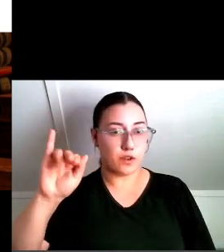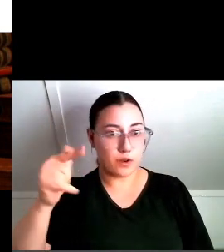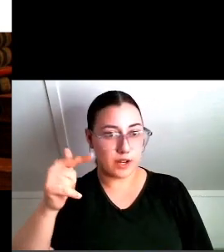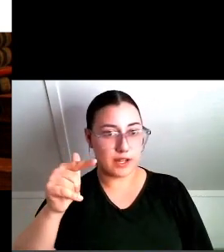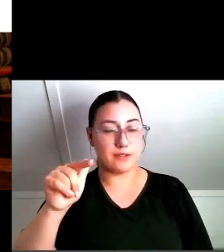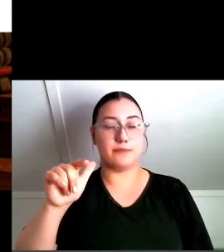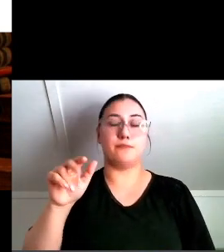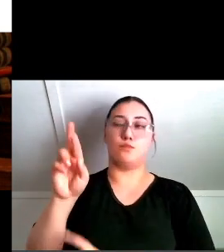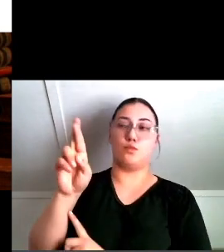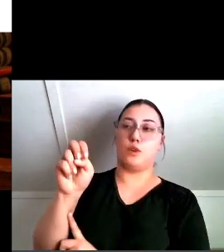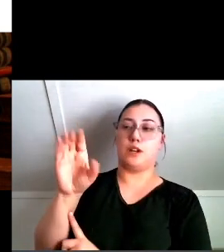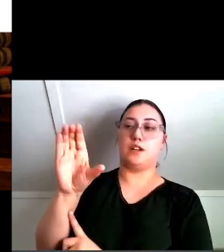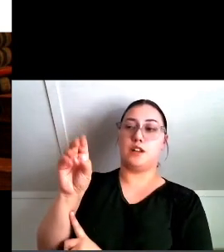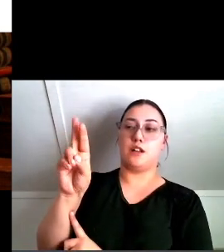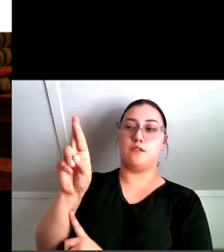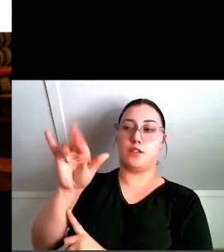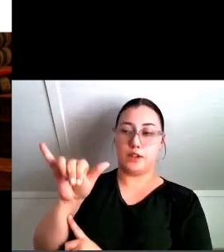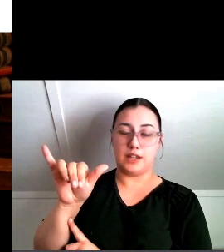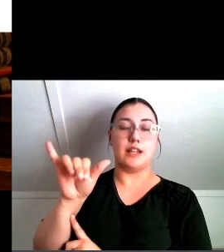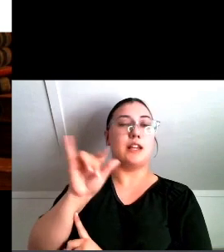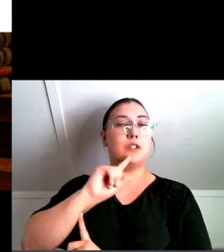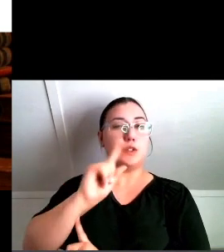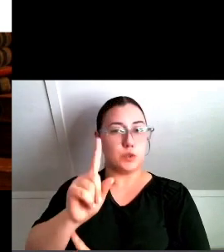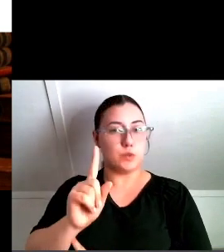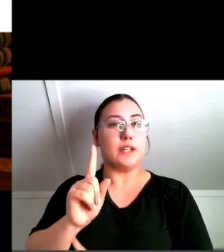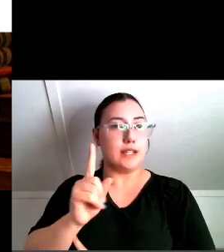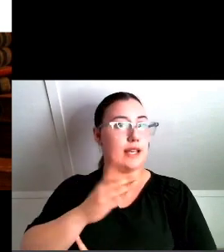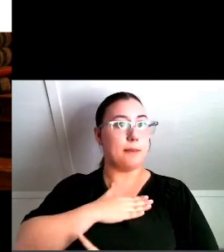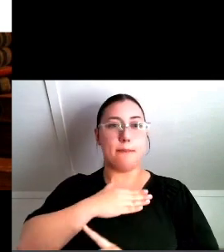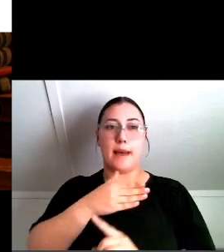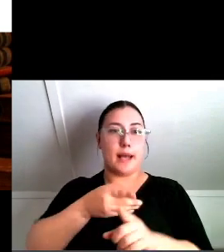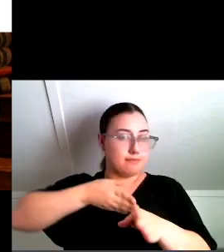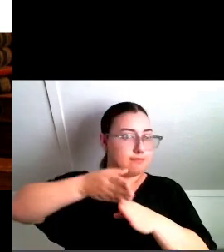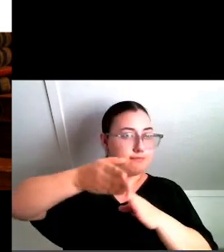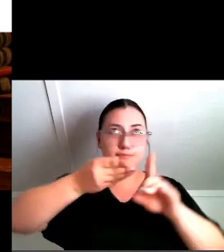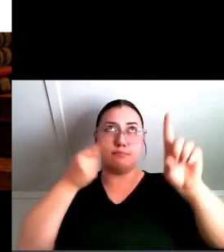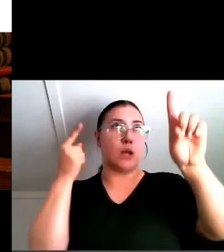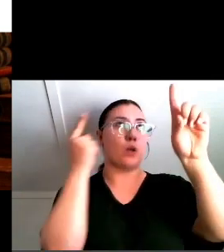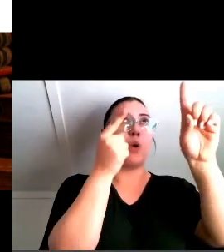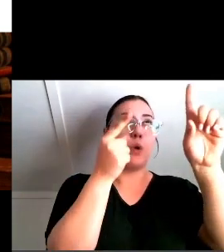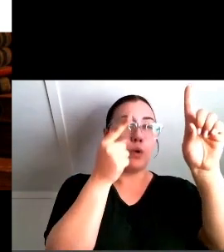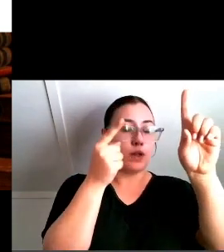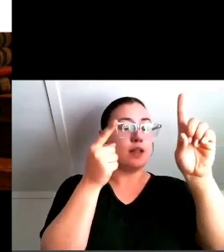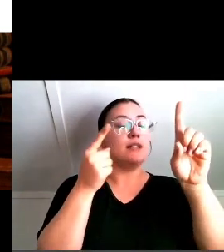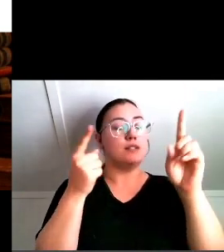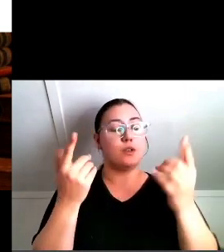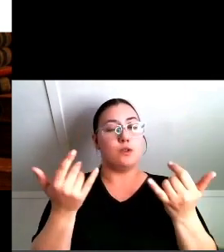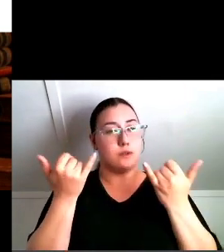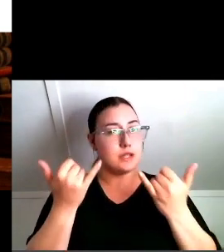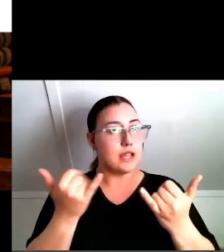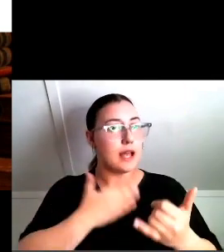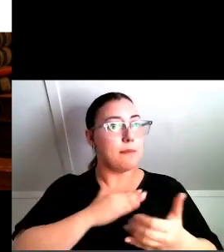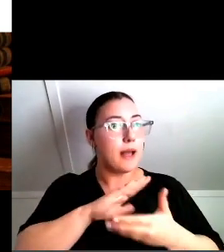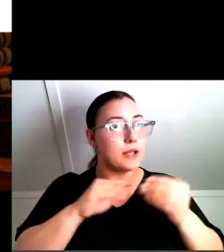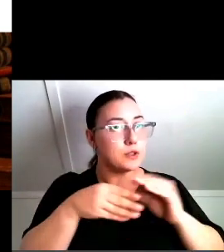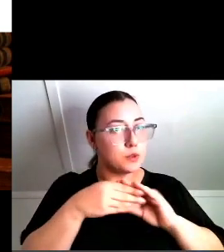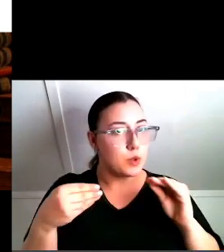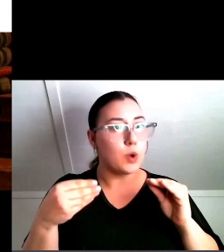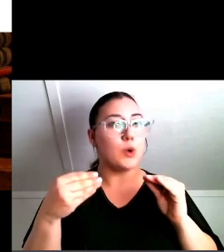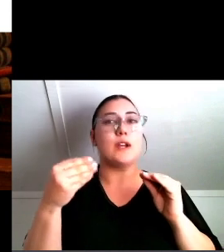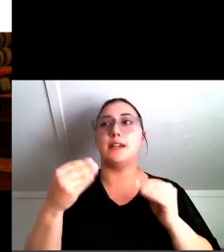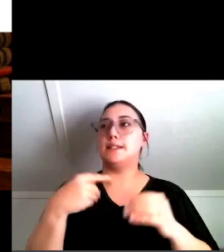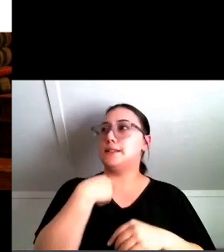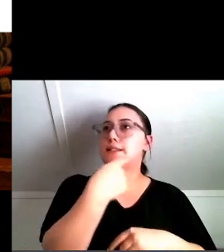told by African Americans today, about yesterday, and about stories they have and visions they have for the future.